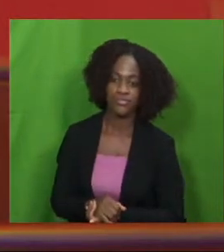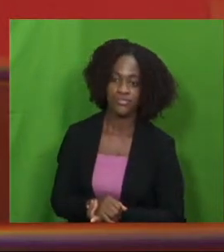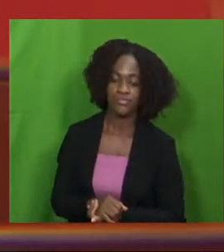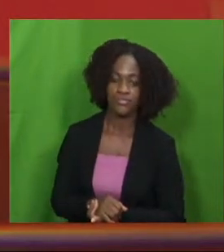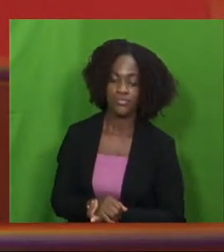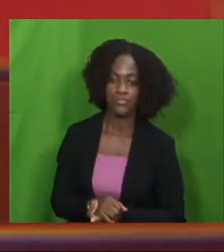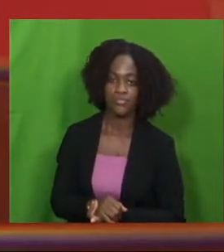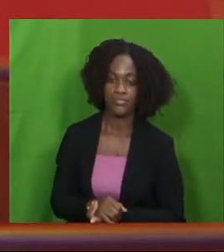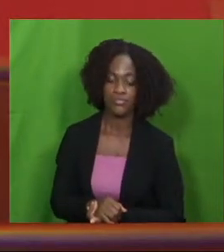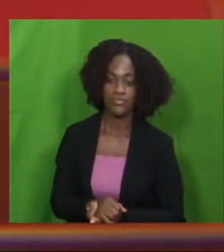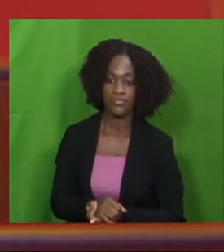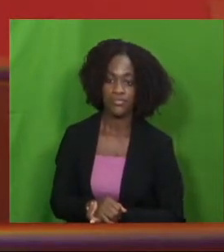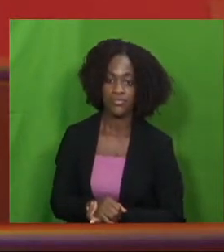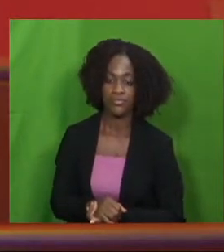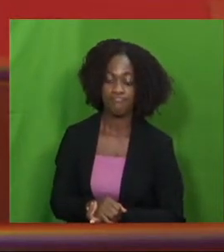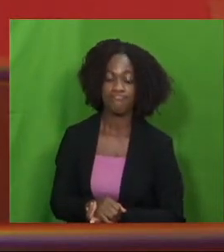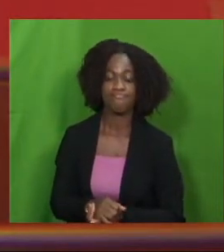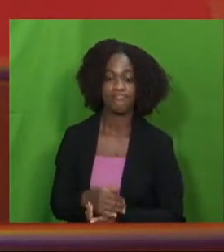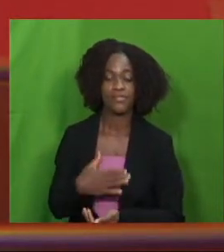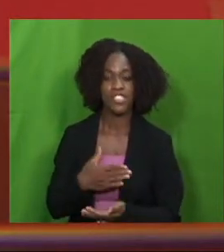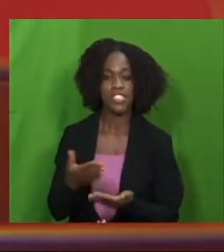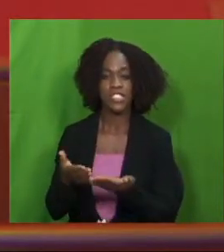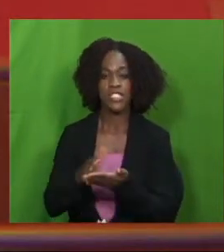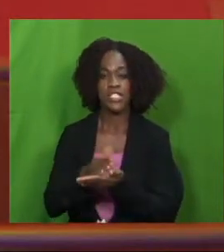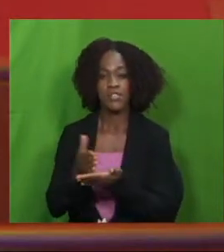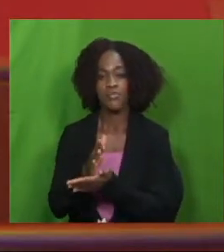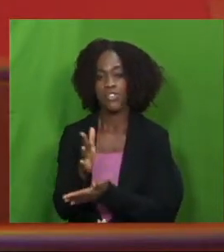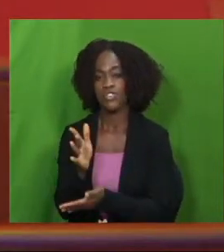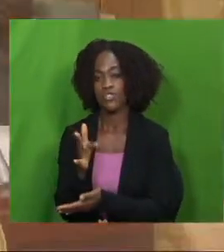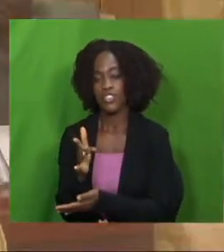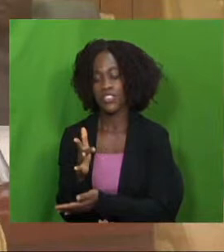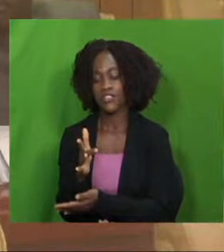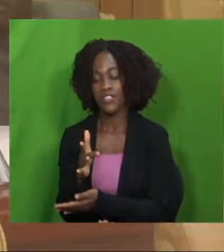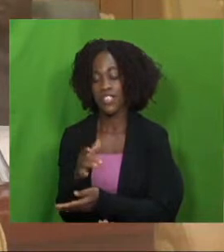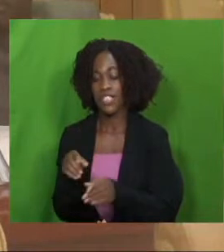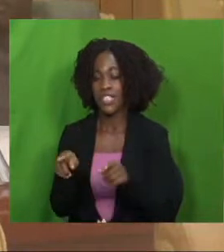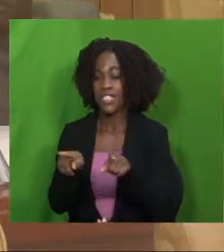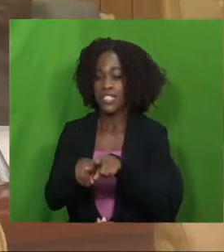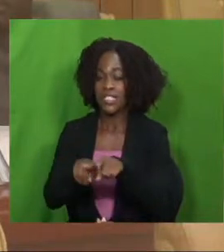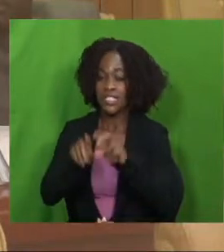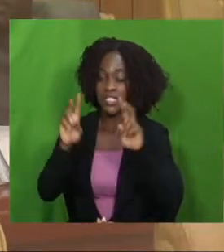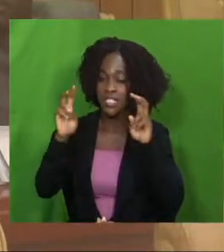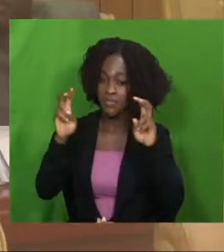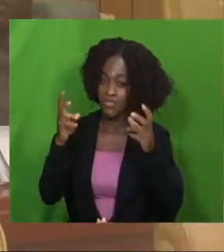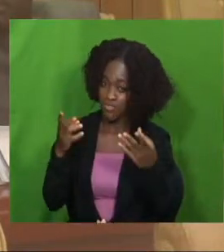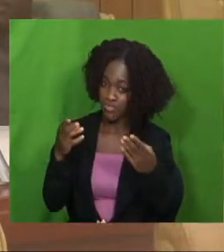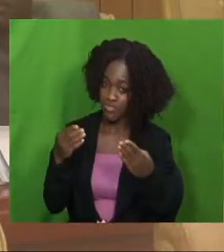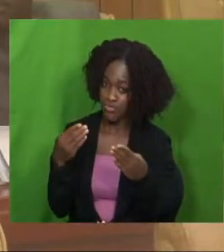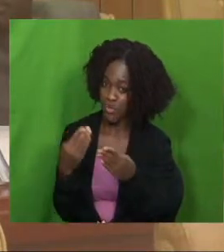areas. Yes. On page 25, the same issue regarding the currency.